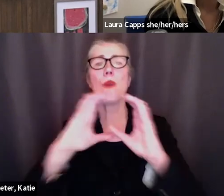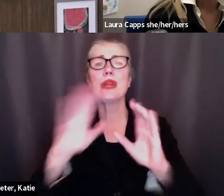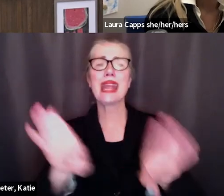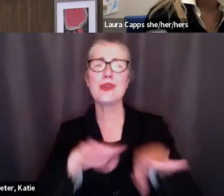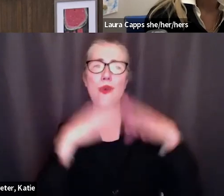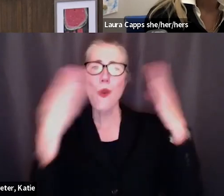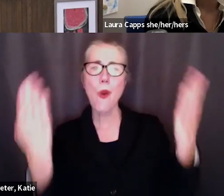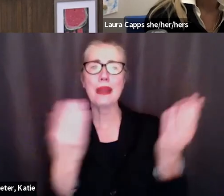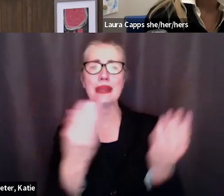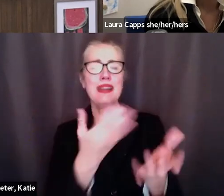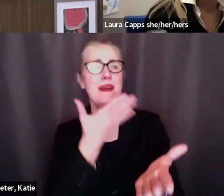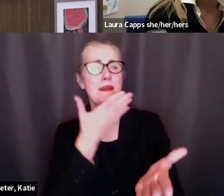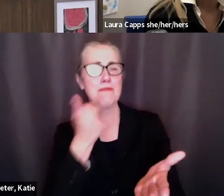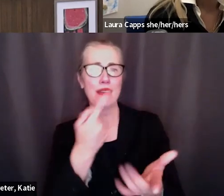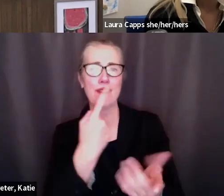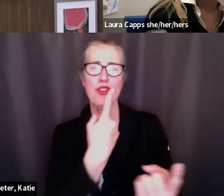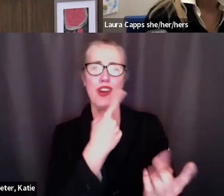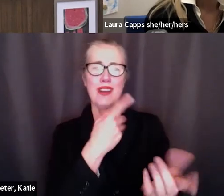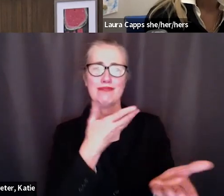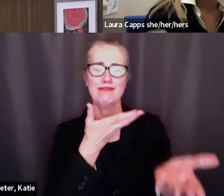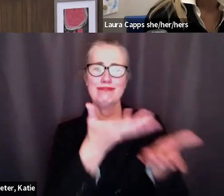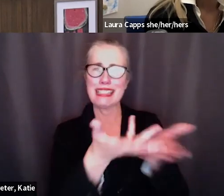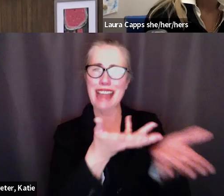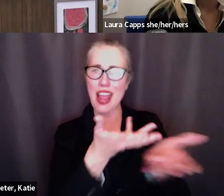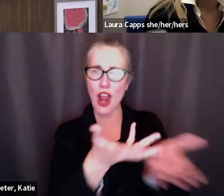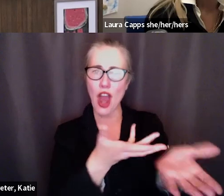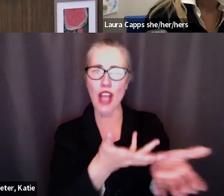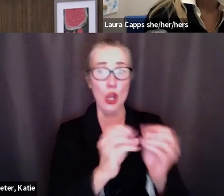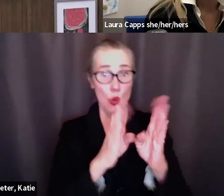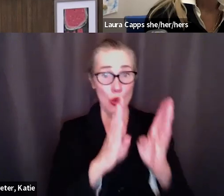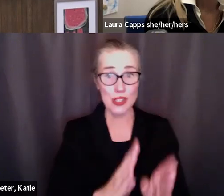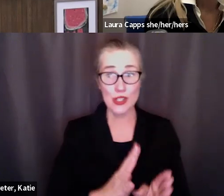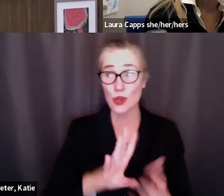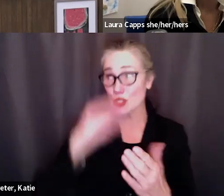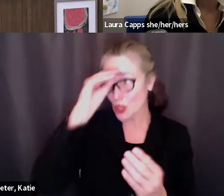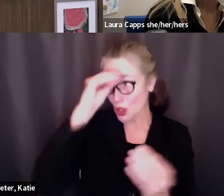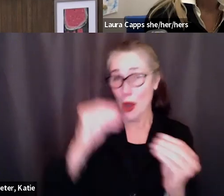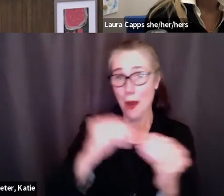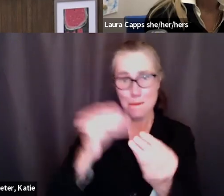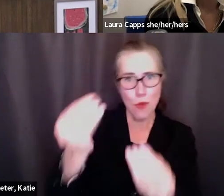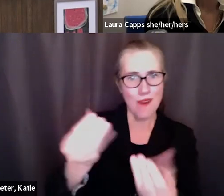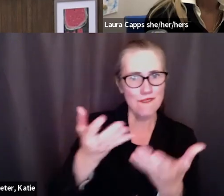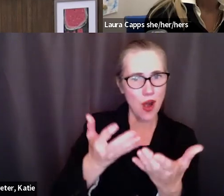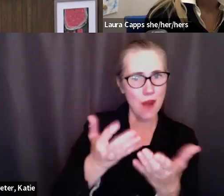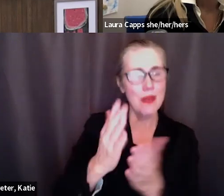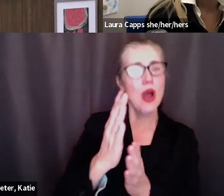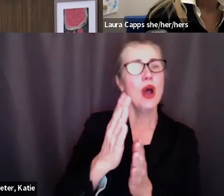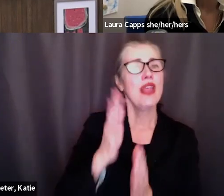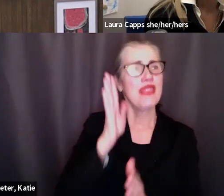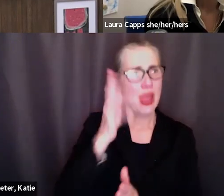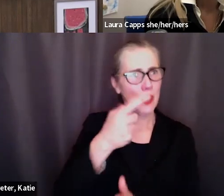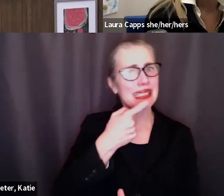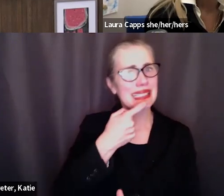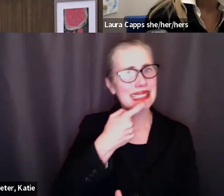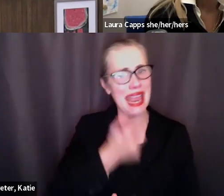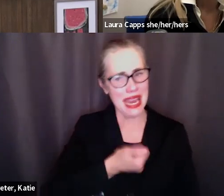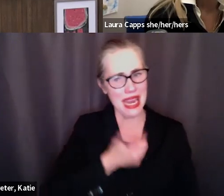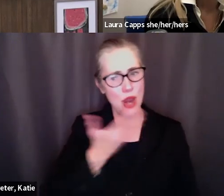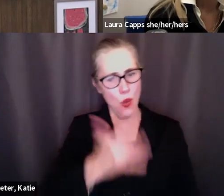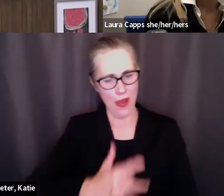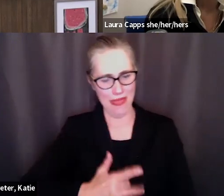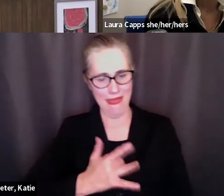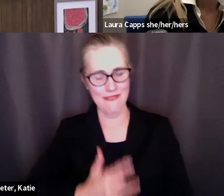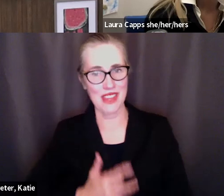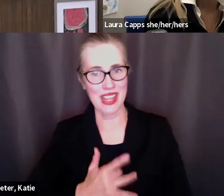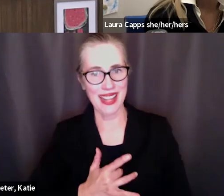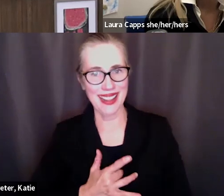and get students more informed because when people are more informed then they will say what they feel and are more likely